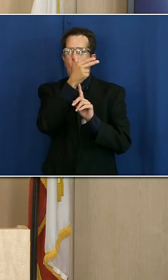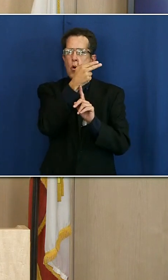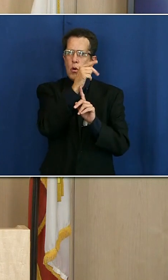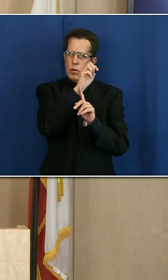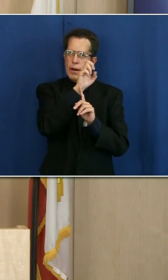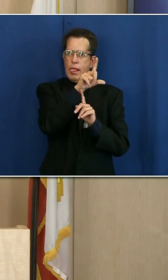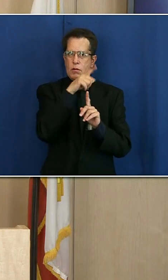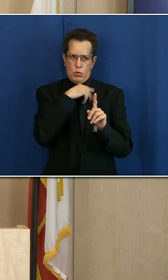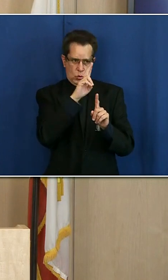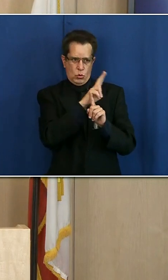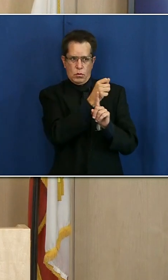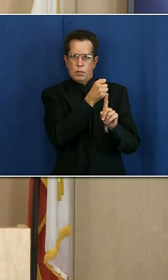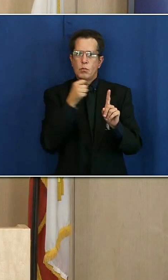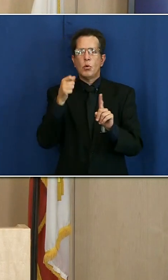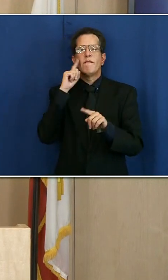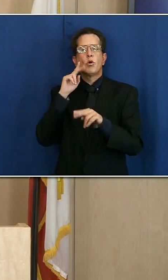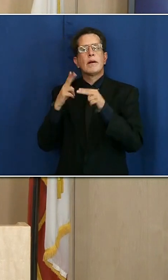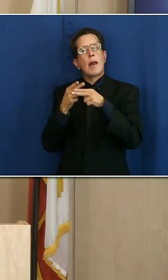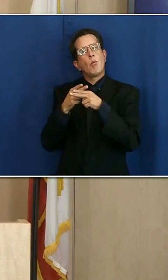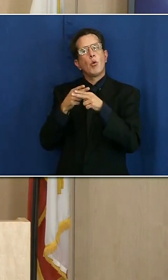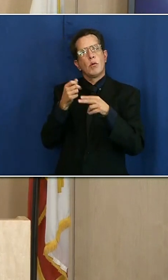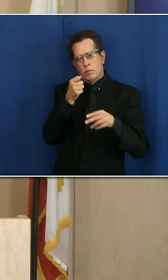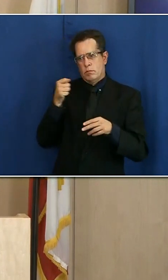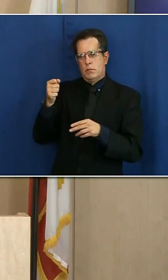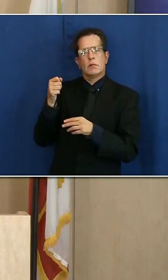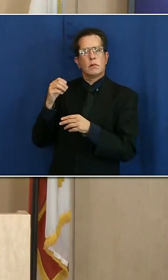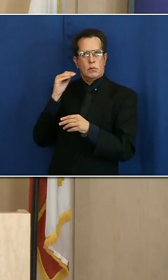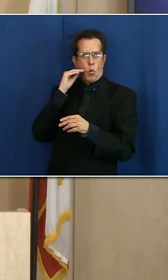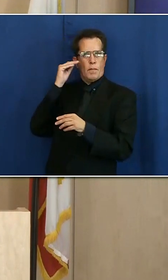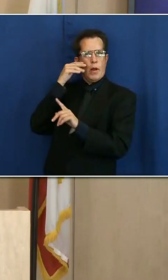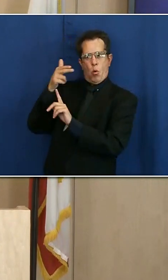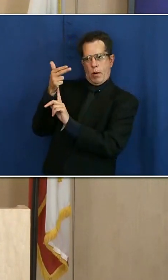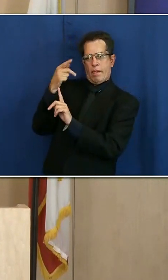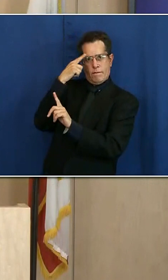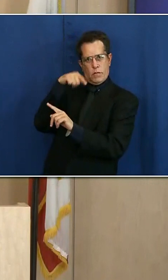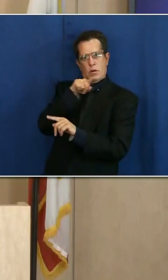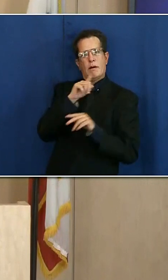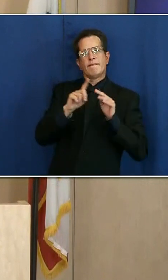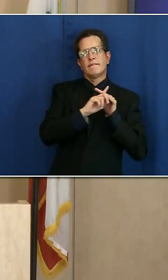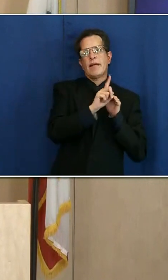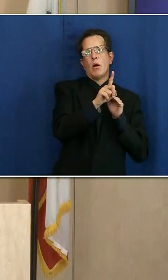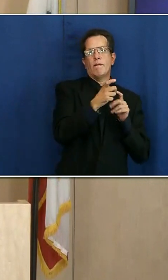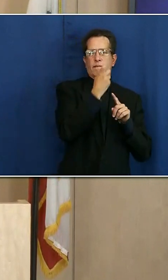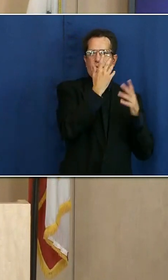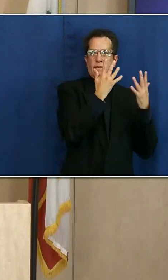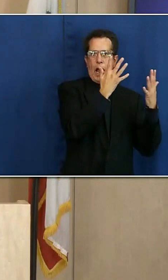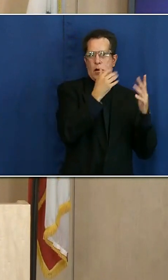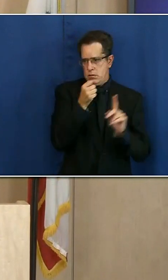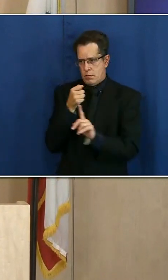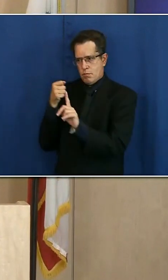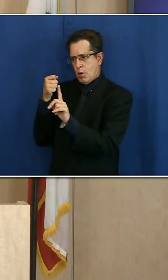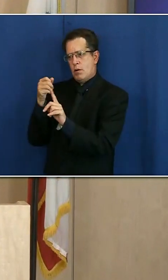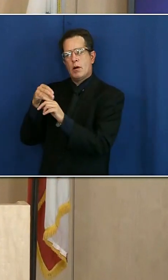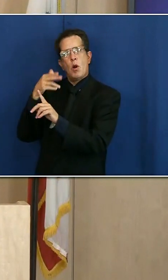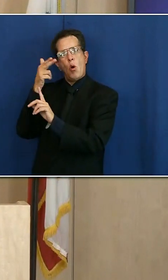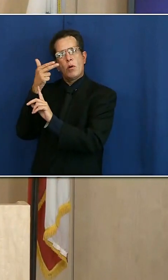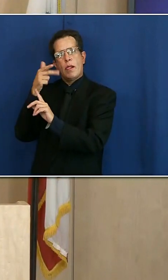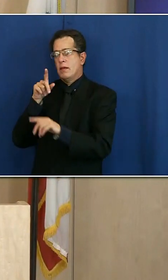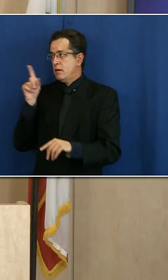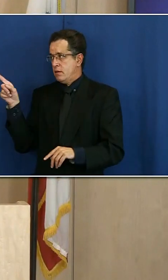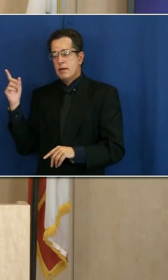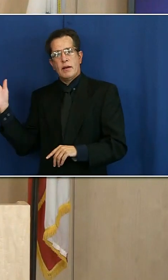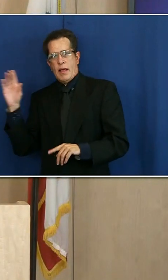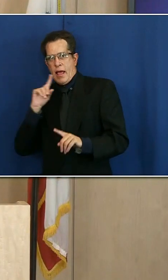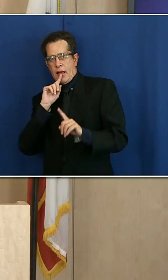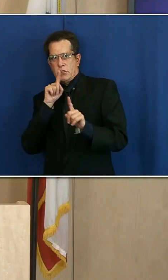now affect the amount of temporary shelter available for people experiencing homelessness? John, thanks for that question. The short answer